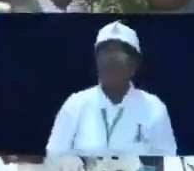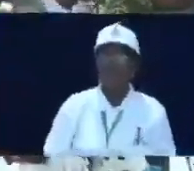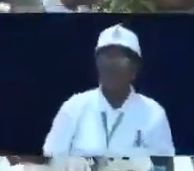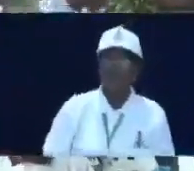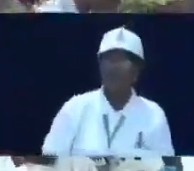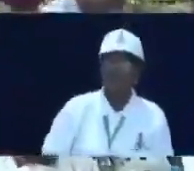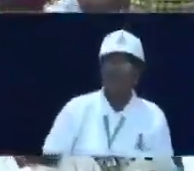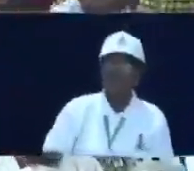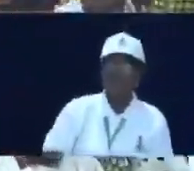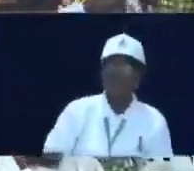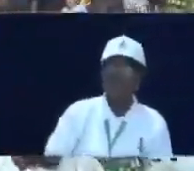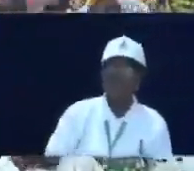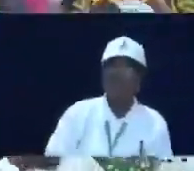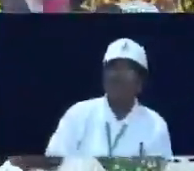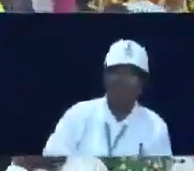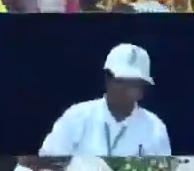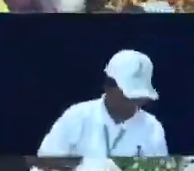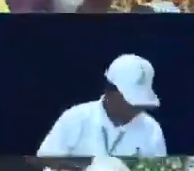Omega,